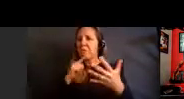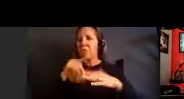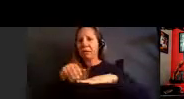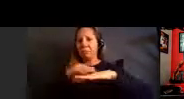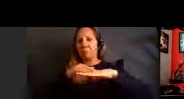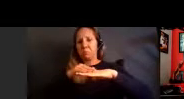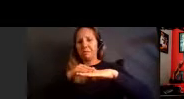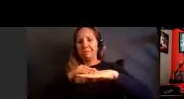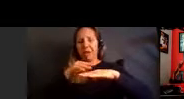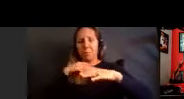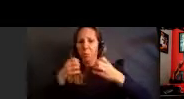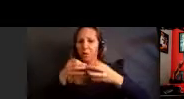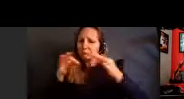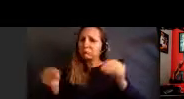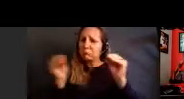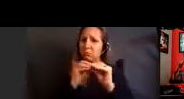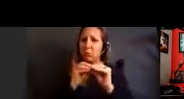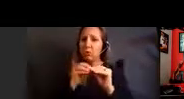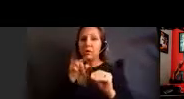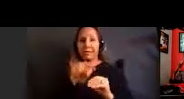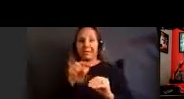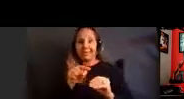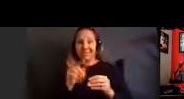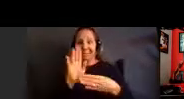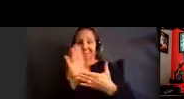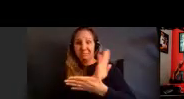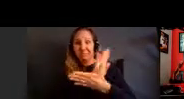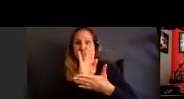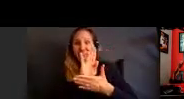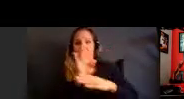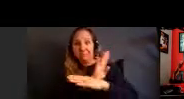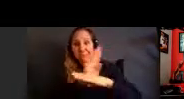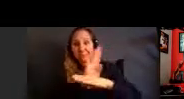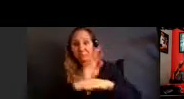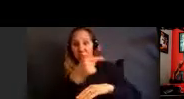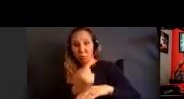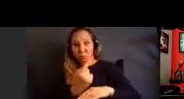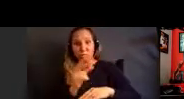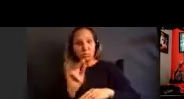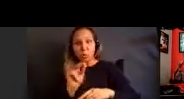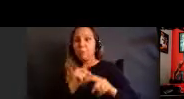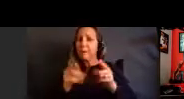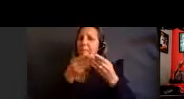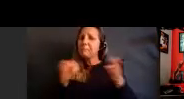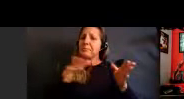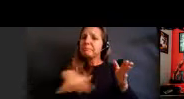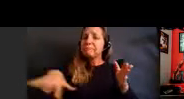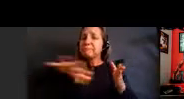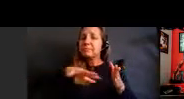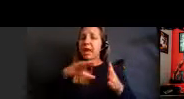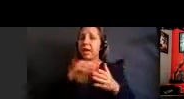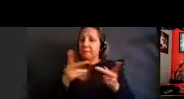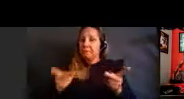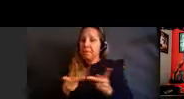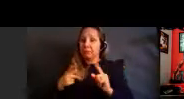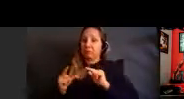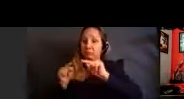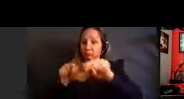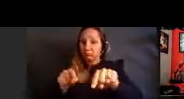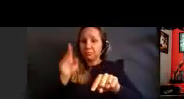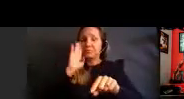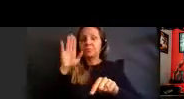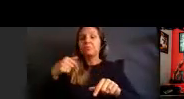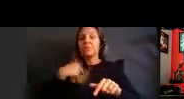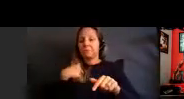just about business. This is actually about public spaces and the places that we go. You know, in my experience as an accessibility